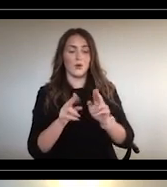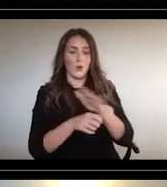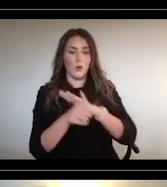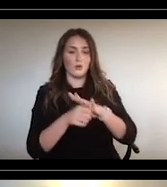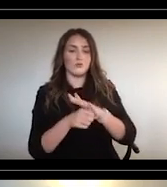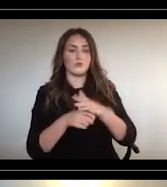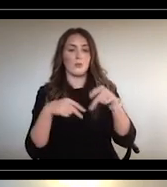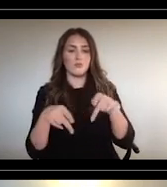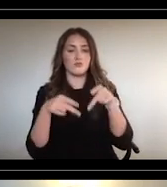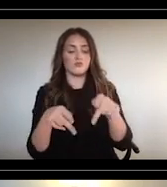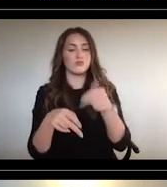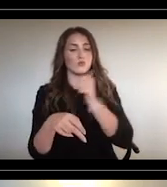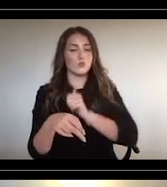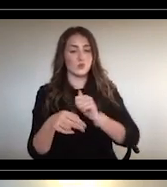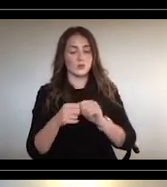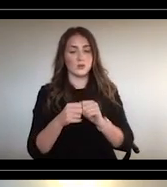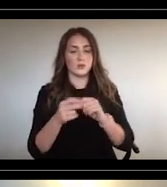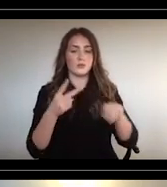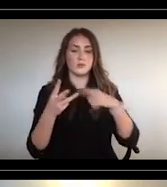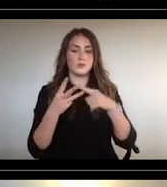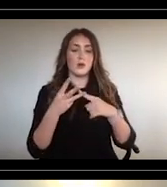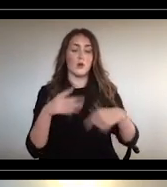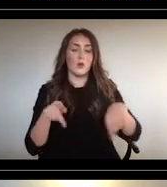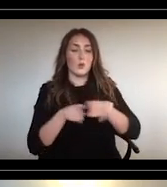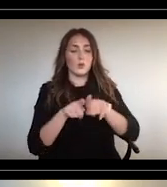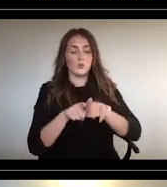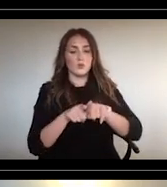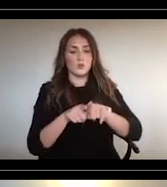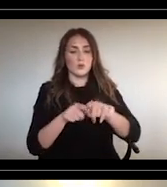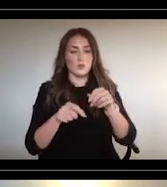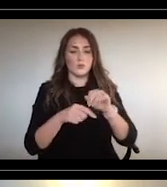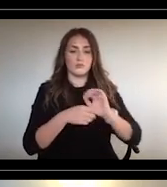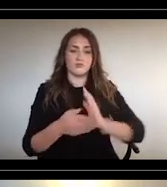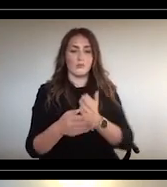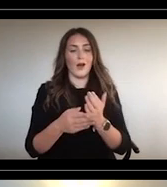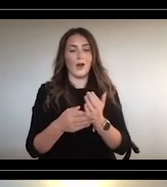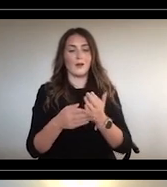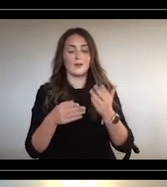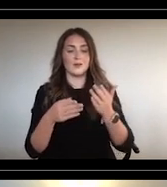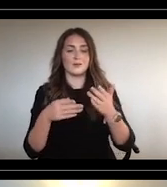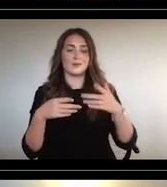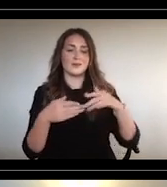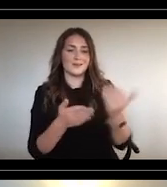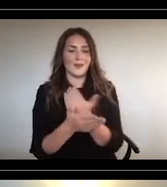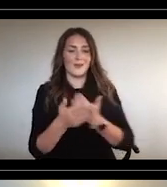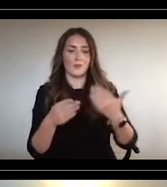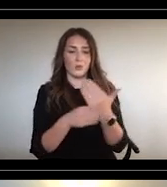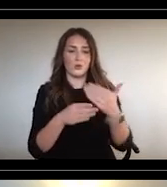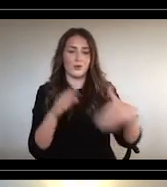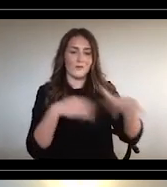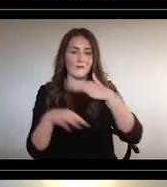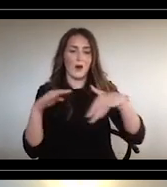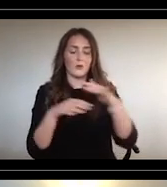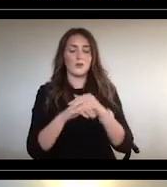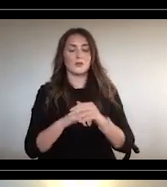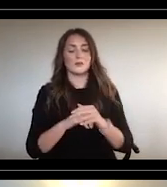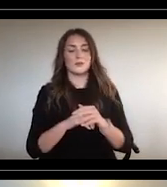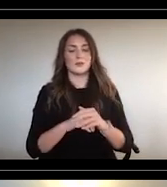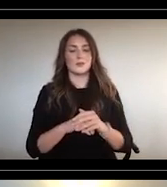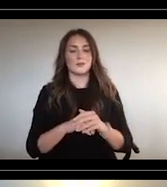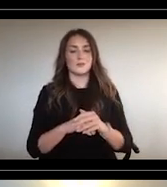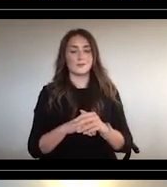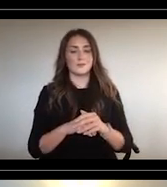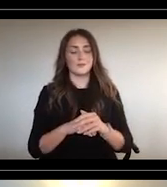ensuring a safe working environment. Clearly, there will be some temporary traffic management will be required for the construction of some of the